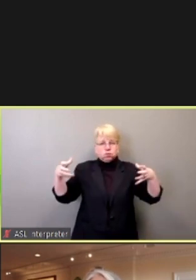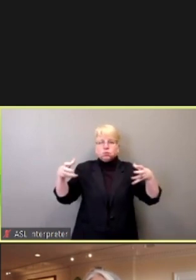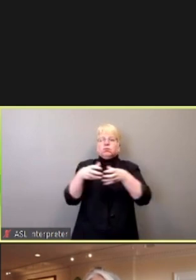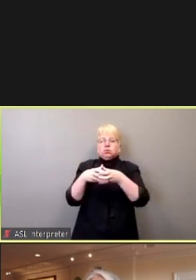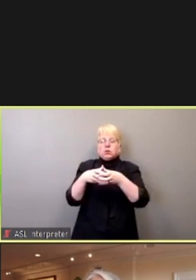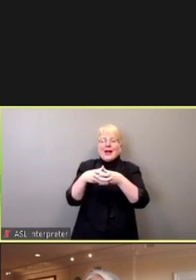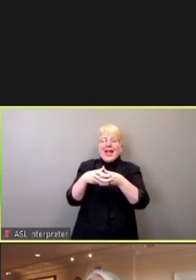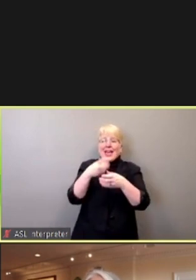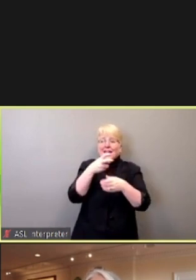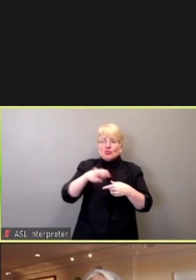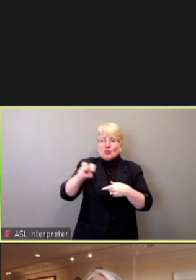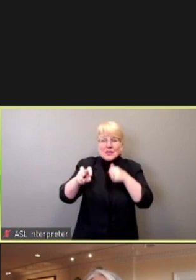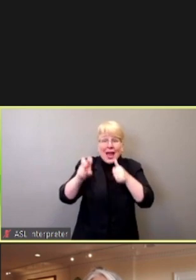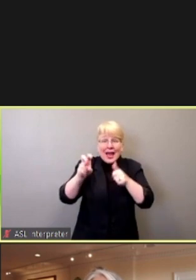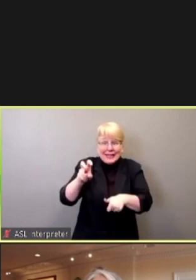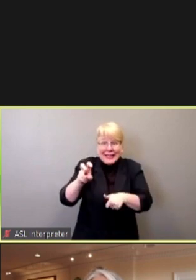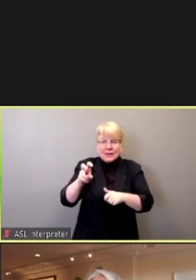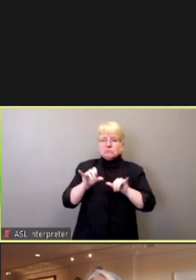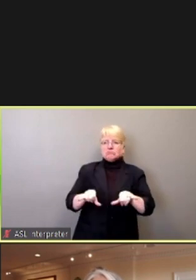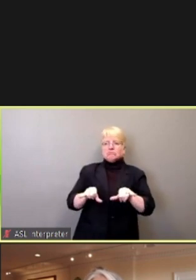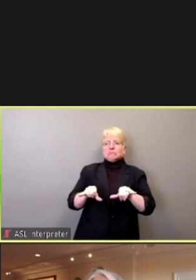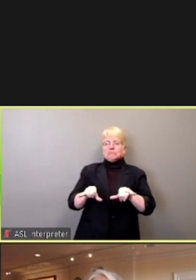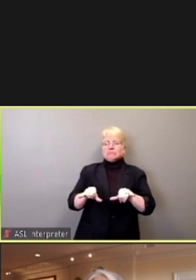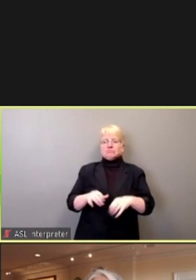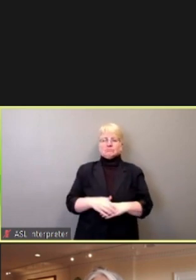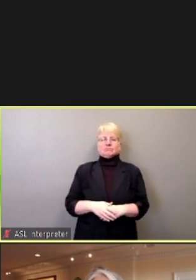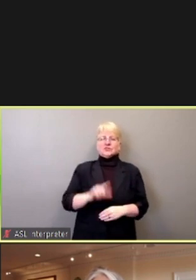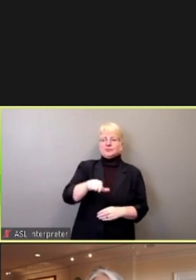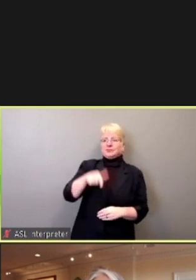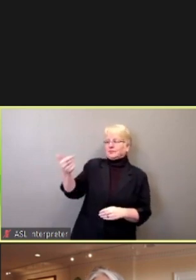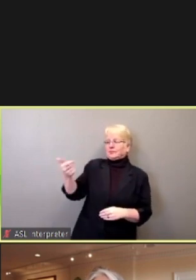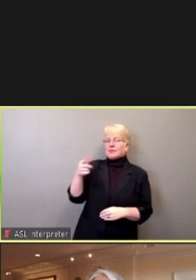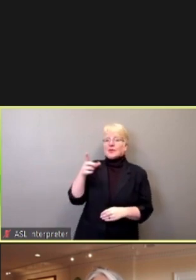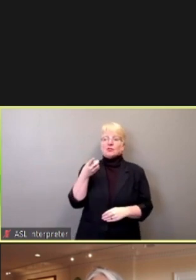hand it over now to Dr. Scrace.